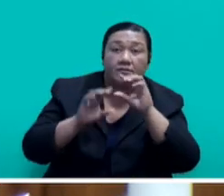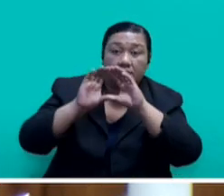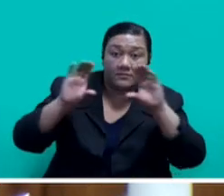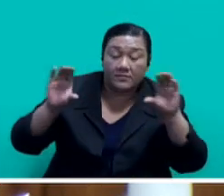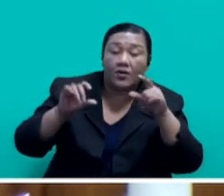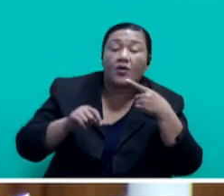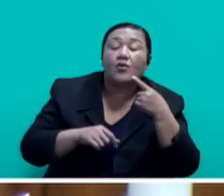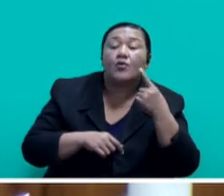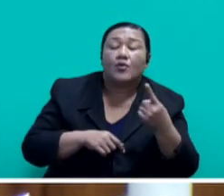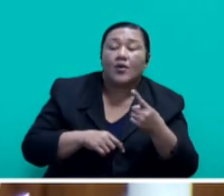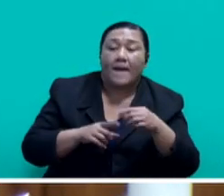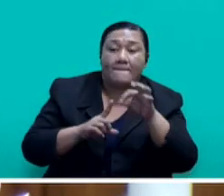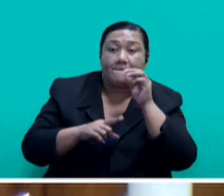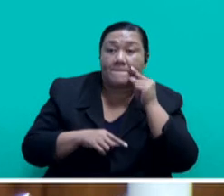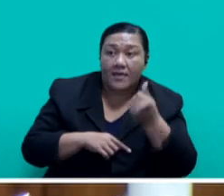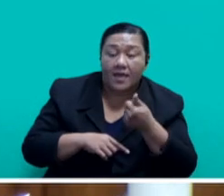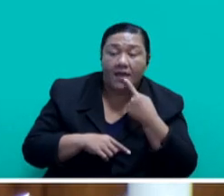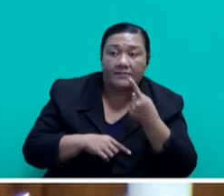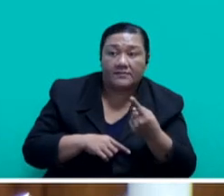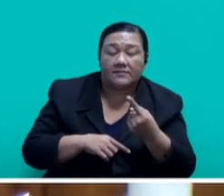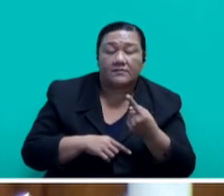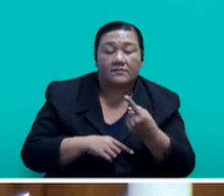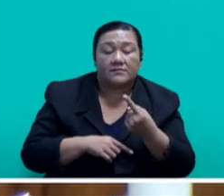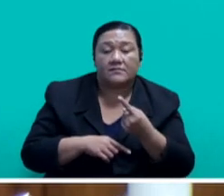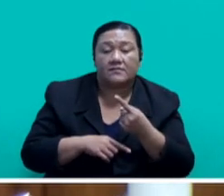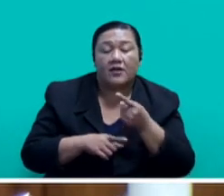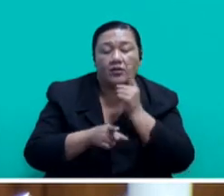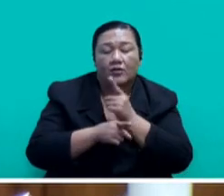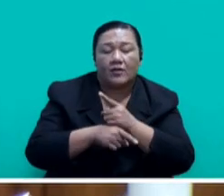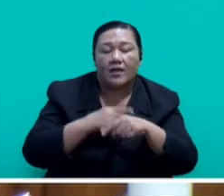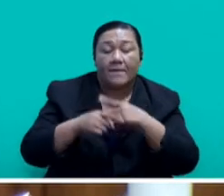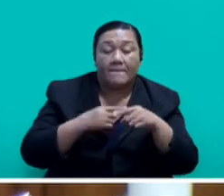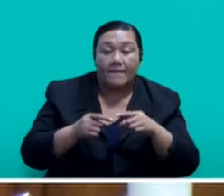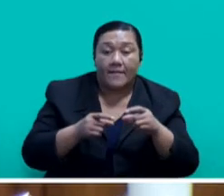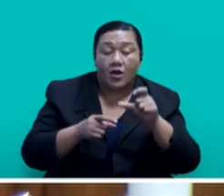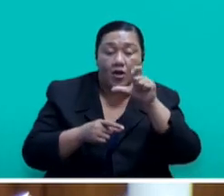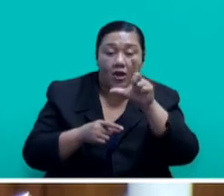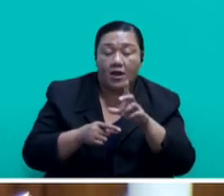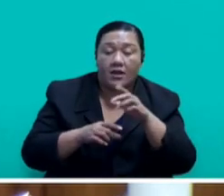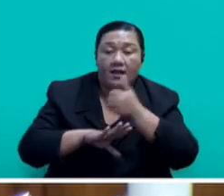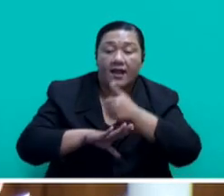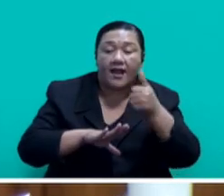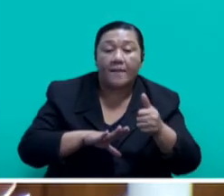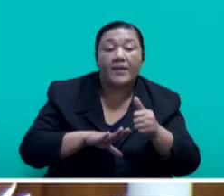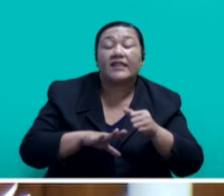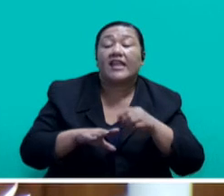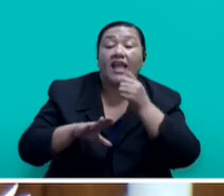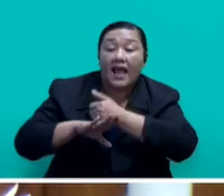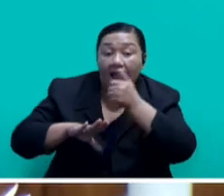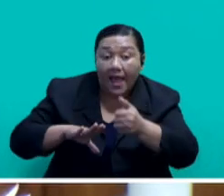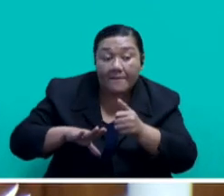Prime Minister that the coalition government is the government of every Fijian, for every Fijian. Unlike